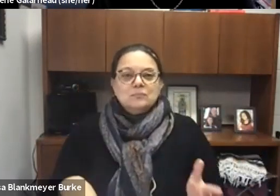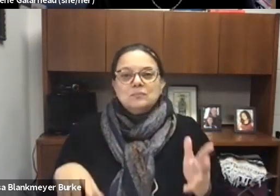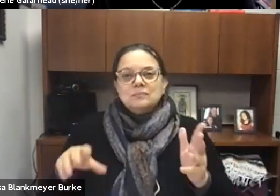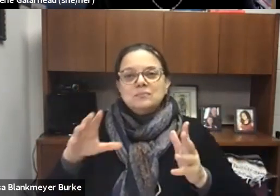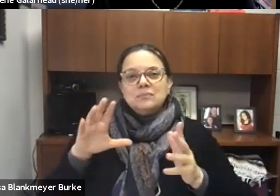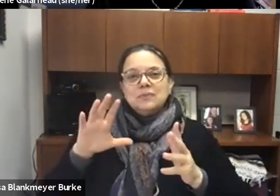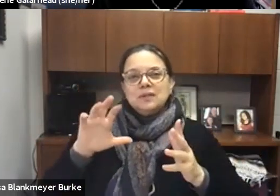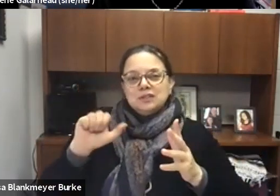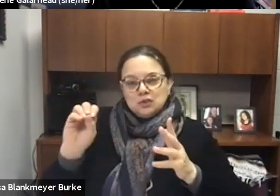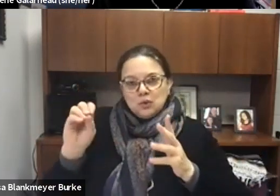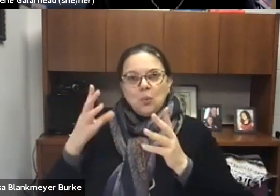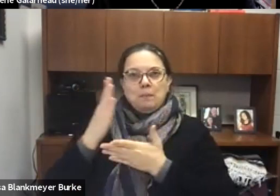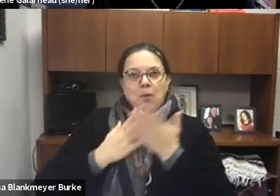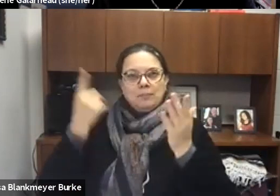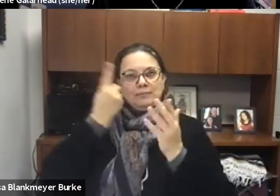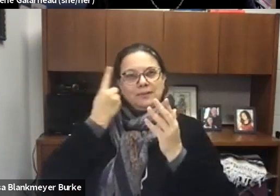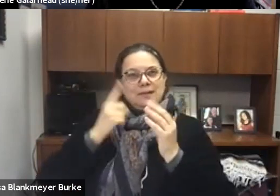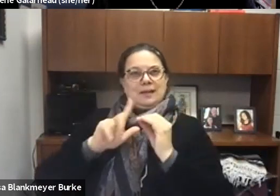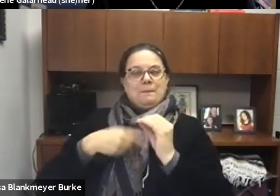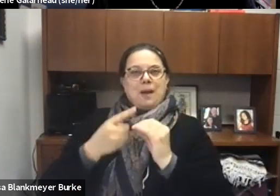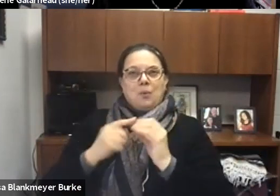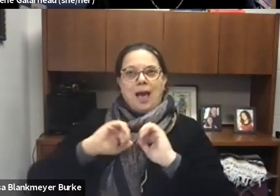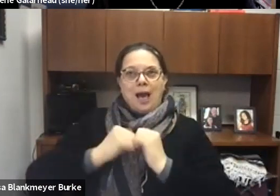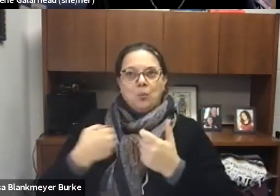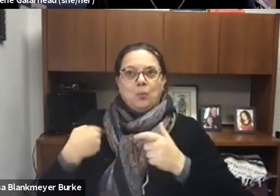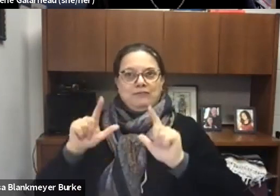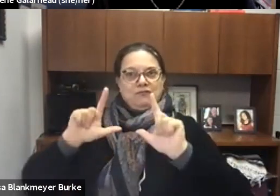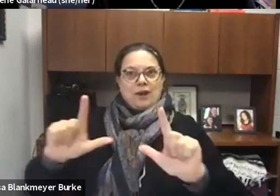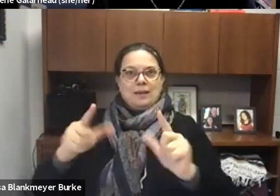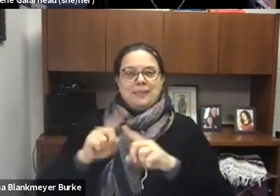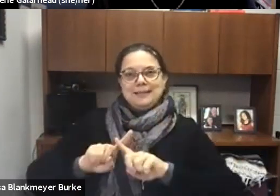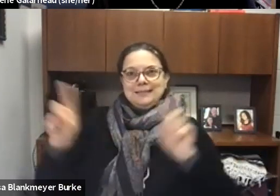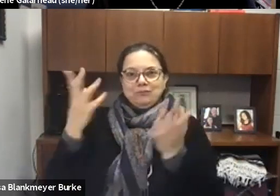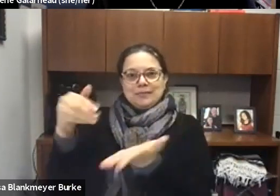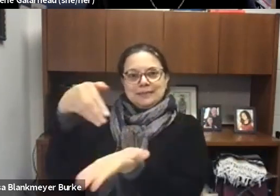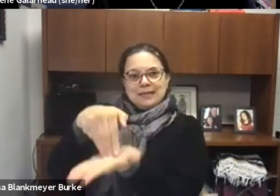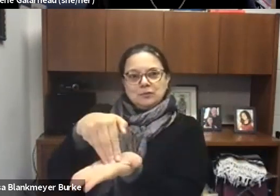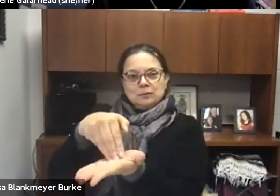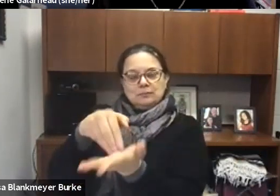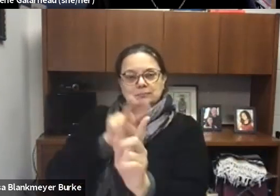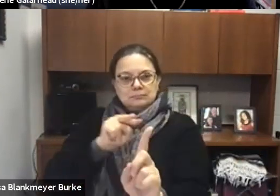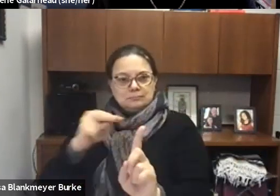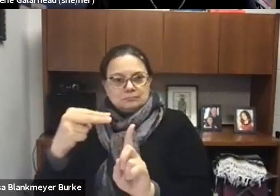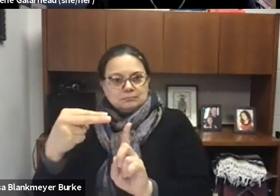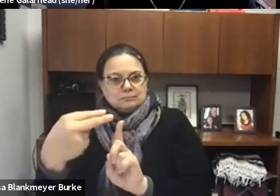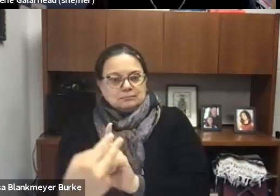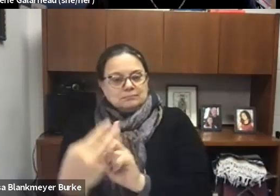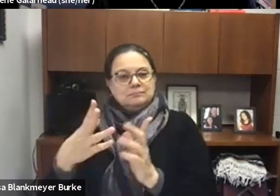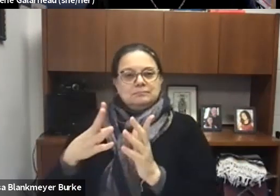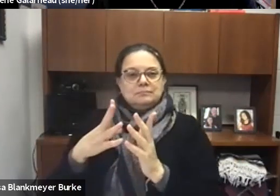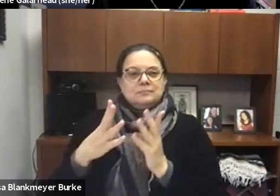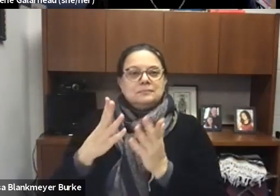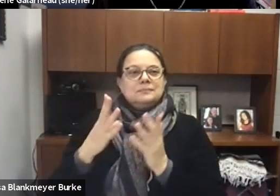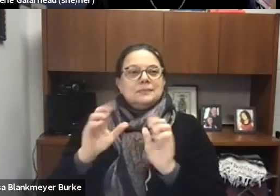an opportunity that we can take advantage of. And so part of what I'm thinking about is how we can frame that